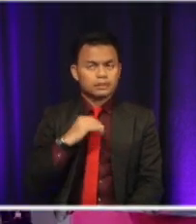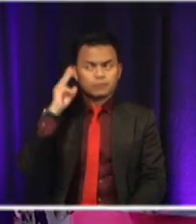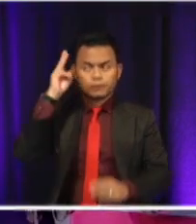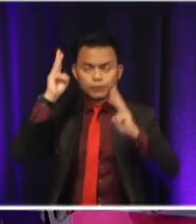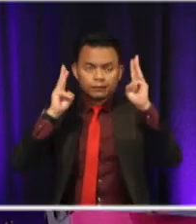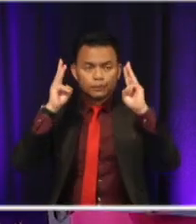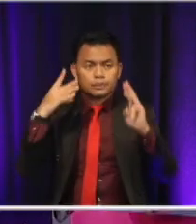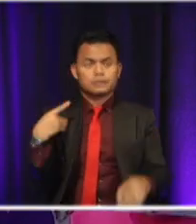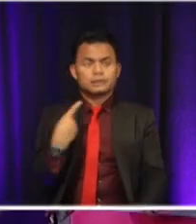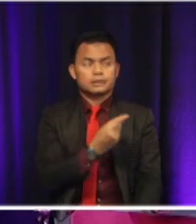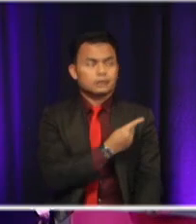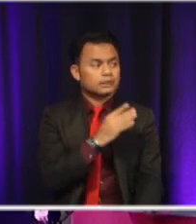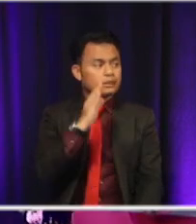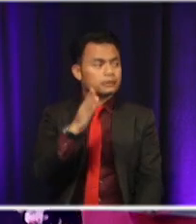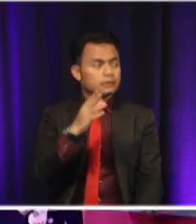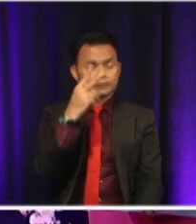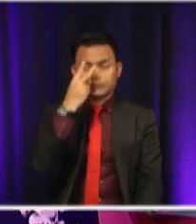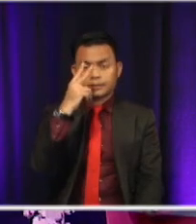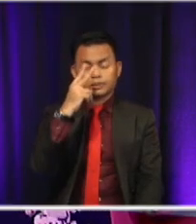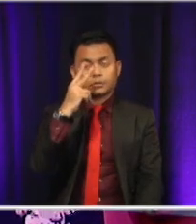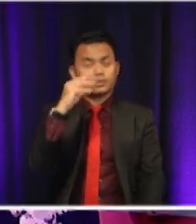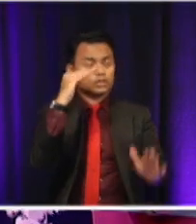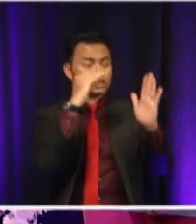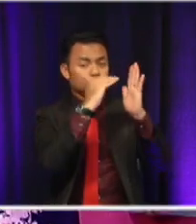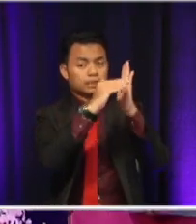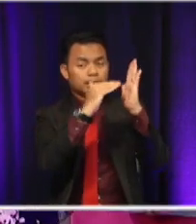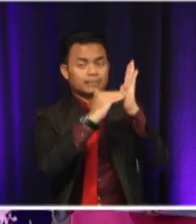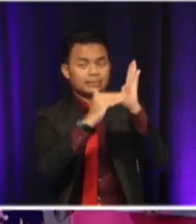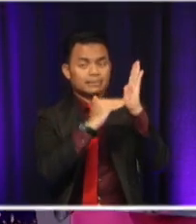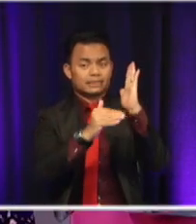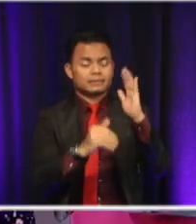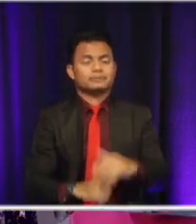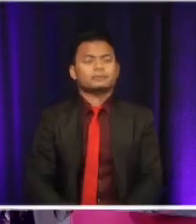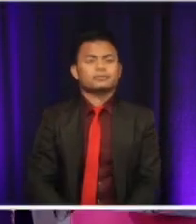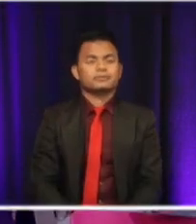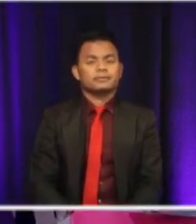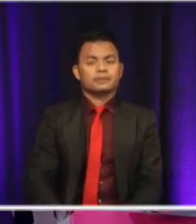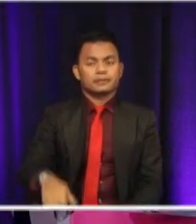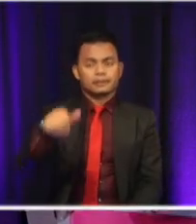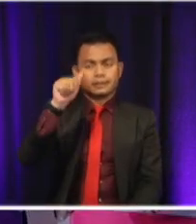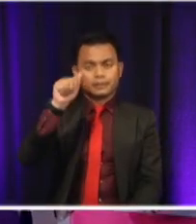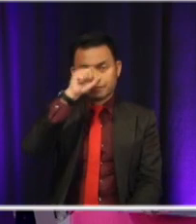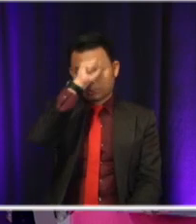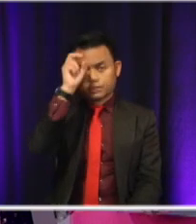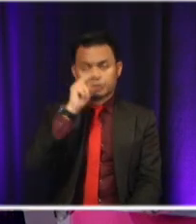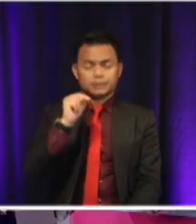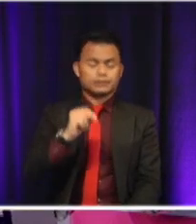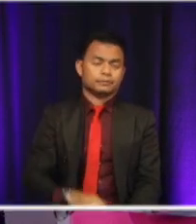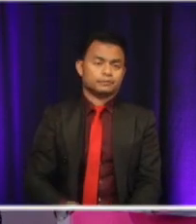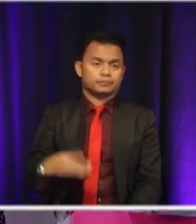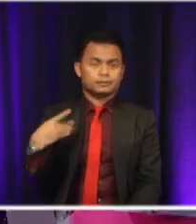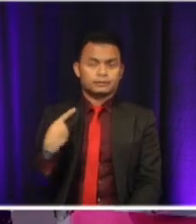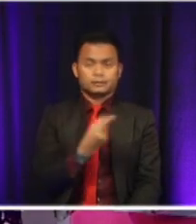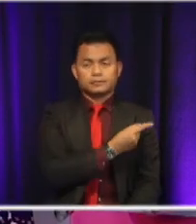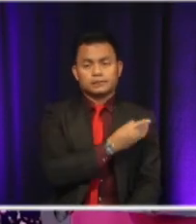at this checklist. All right. And this is a checklist for an A question. What do we do when we get an A question? We know it's going to